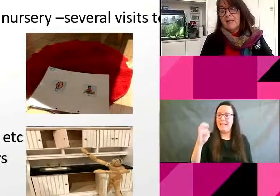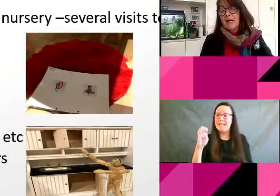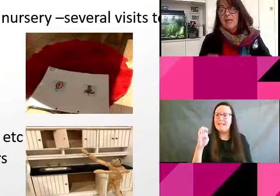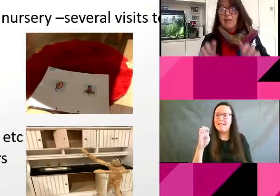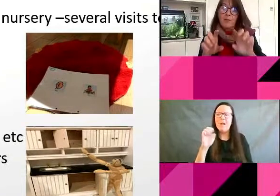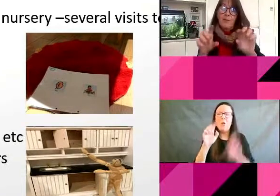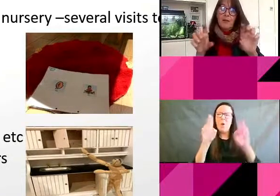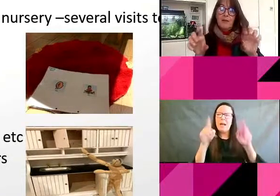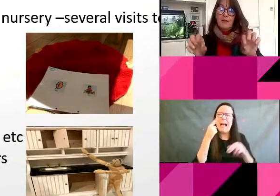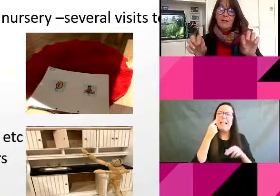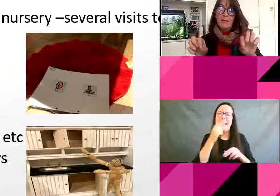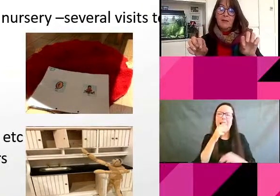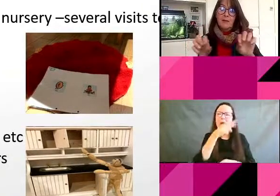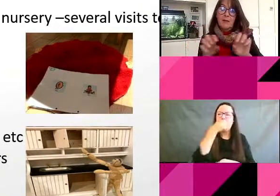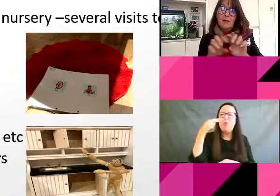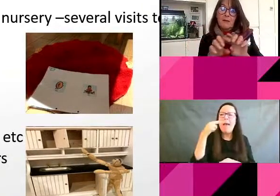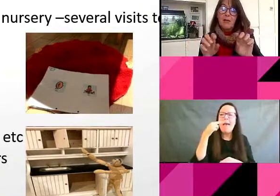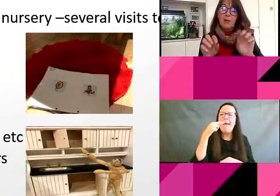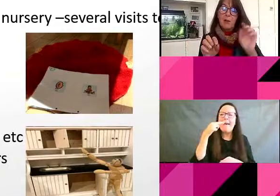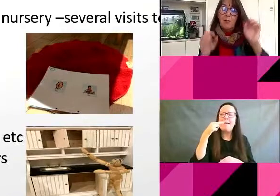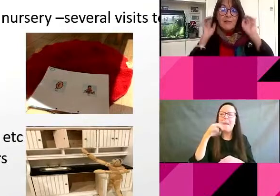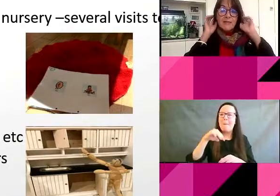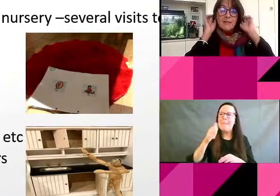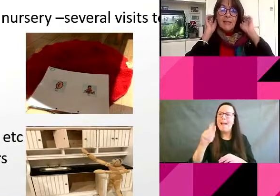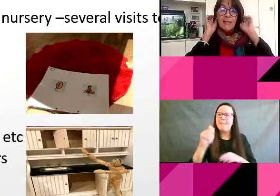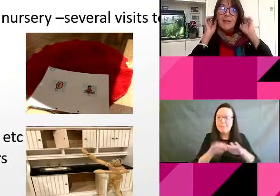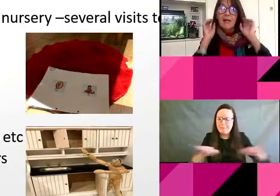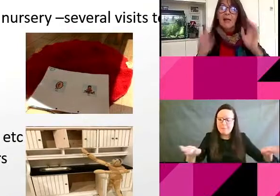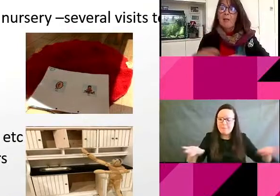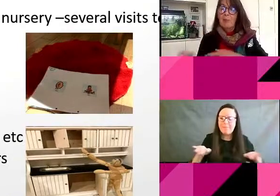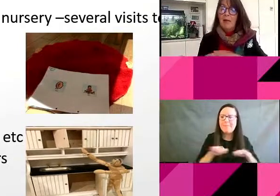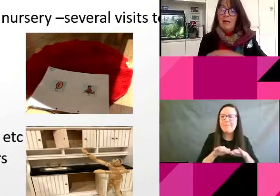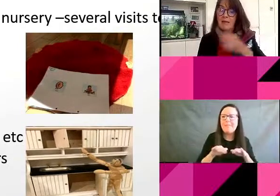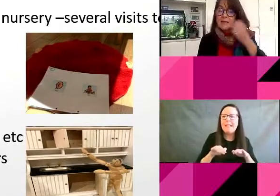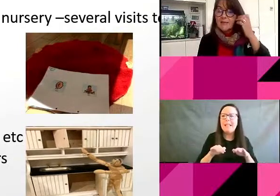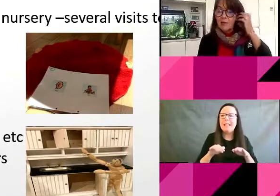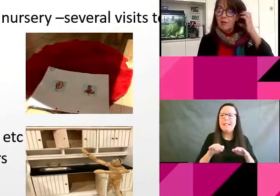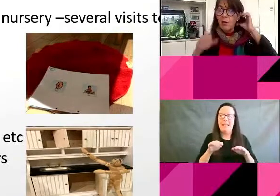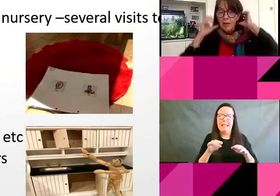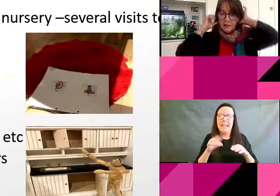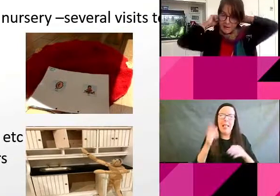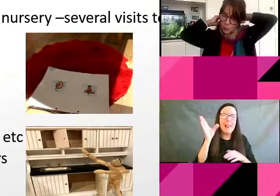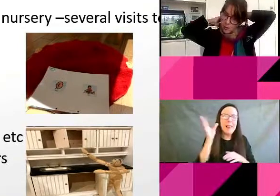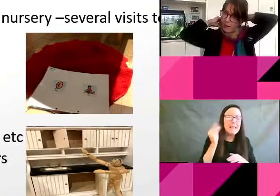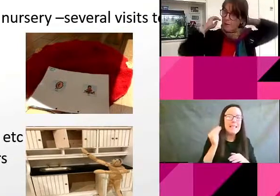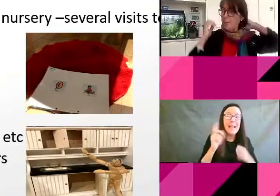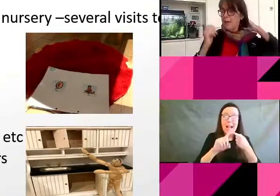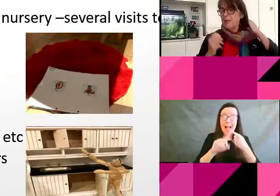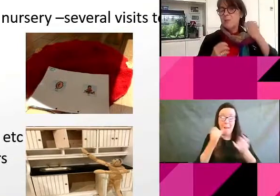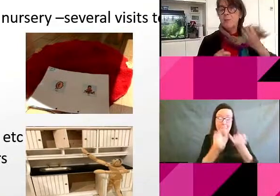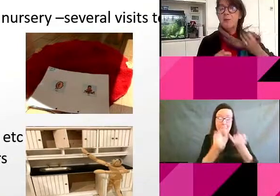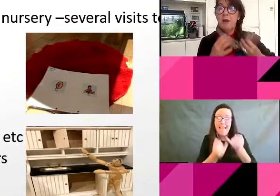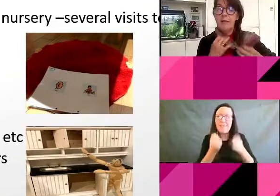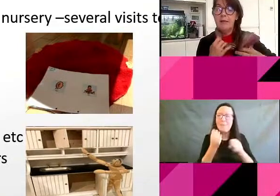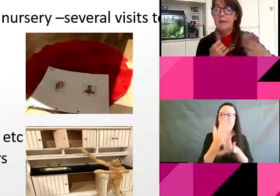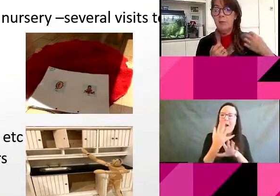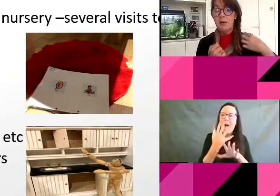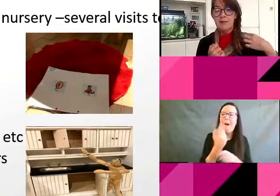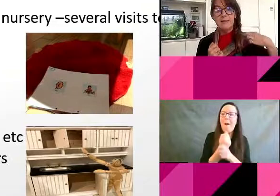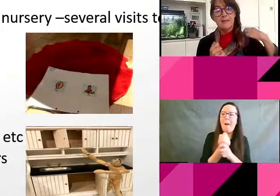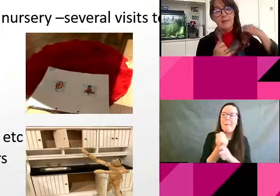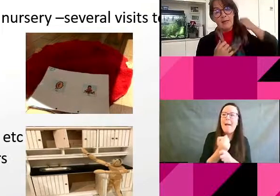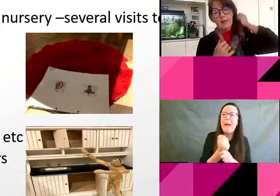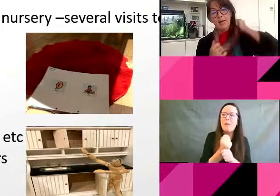mat, and a little diagram of listening and playing. So it's all about management with very